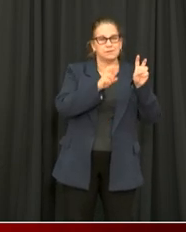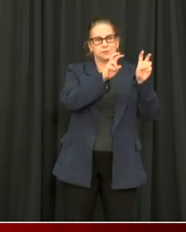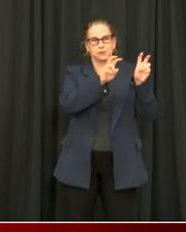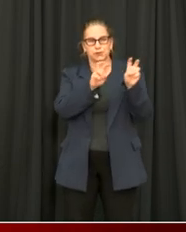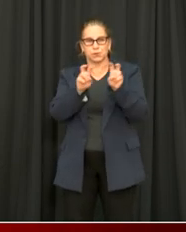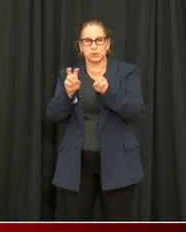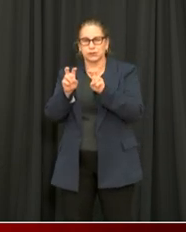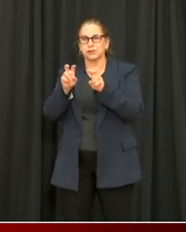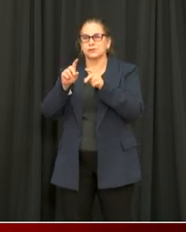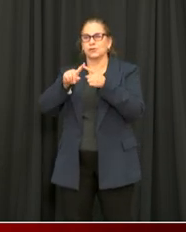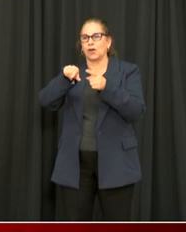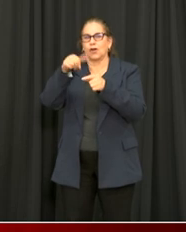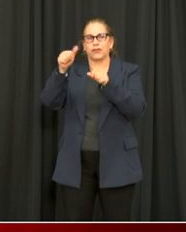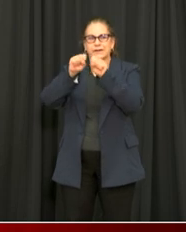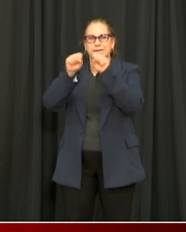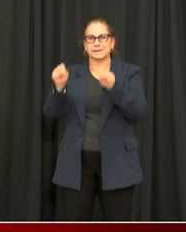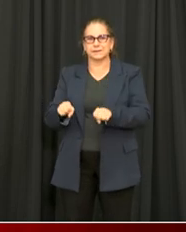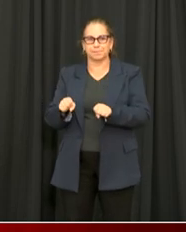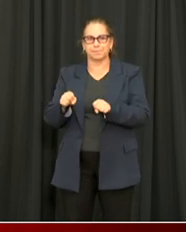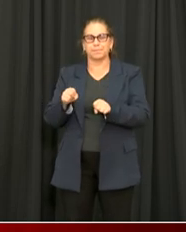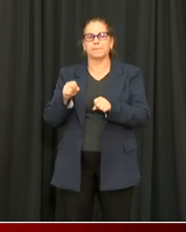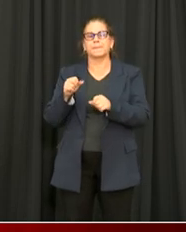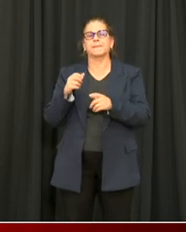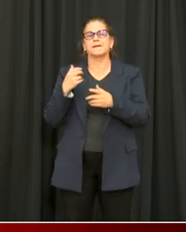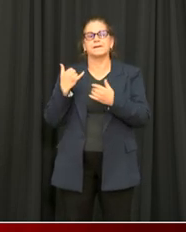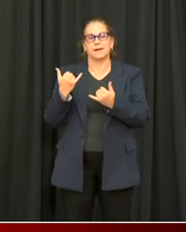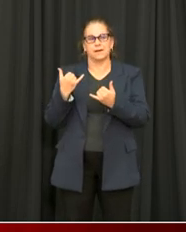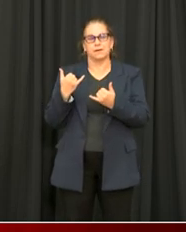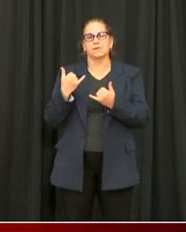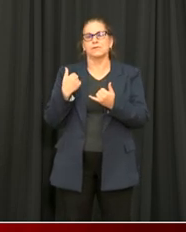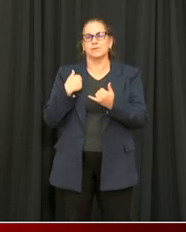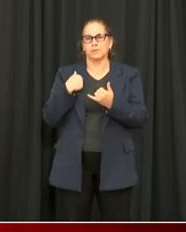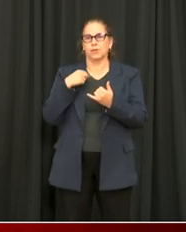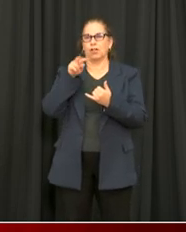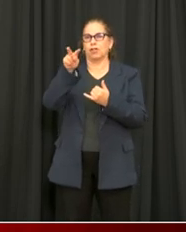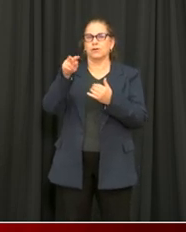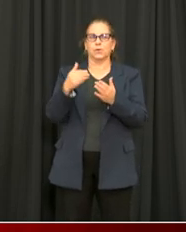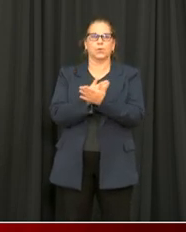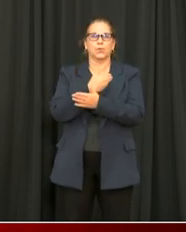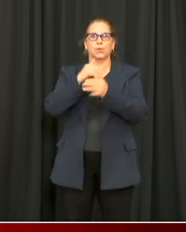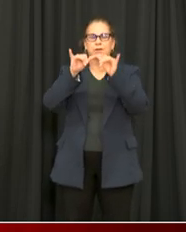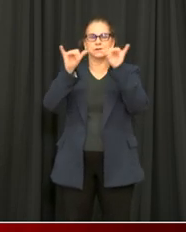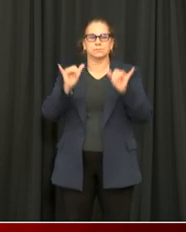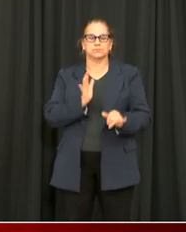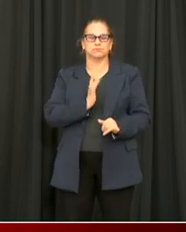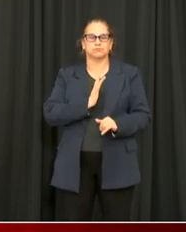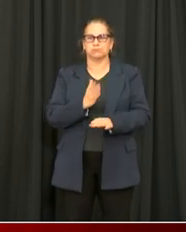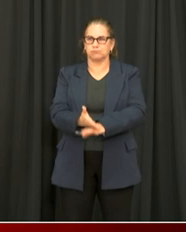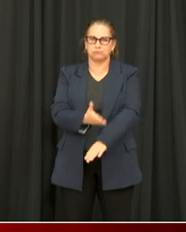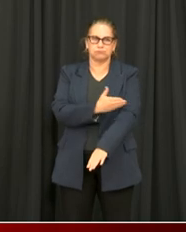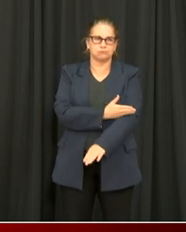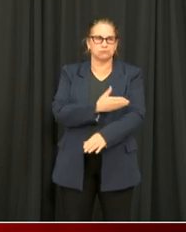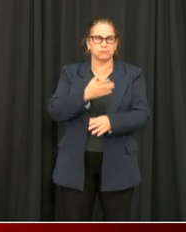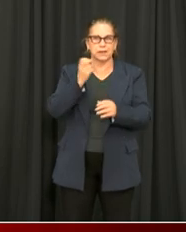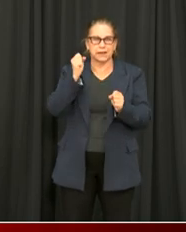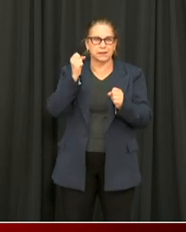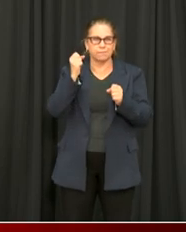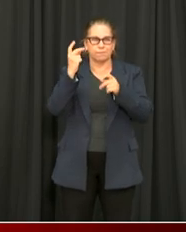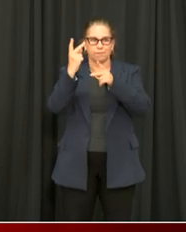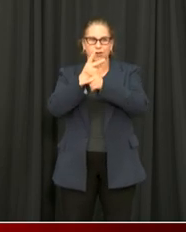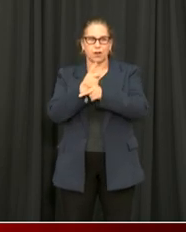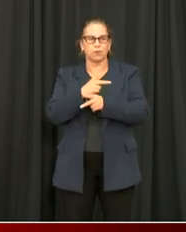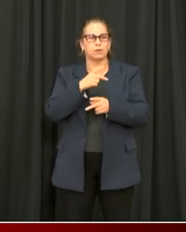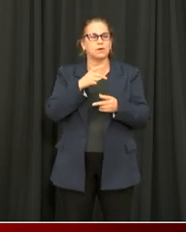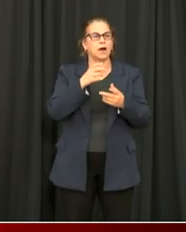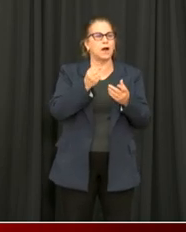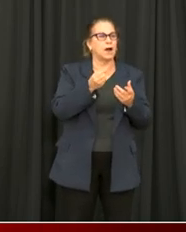were working in previously. So everything that was calculating in terms of who they were contacting, how many staff were working on particular